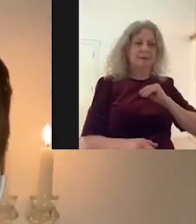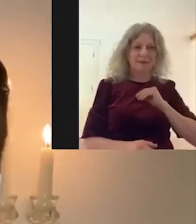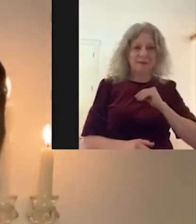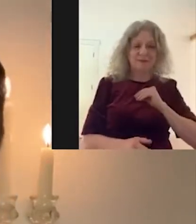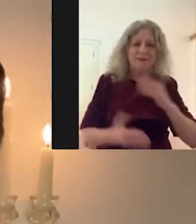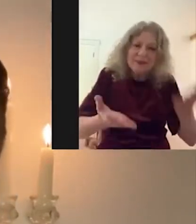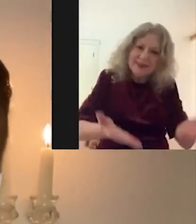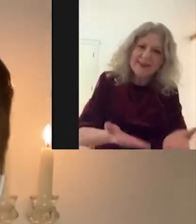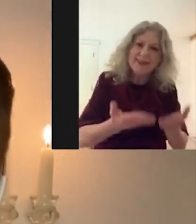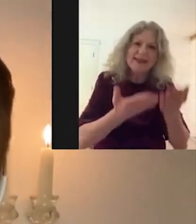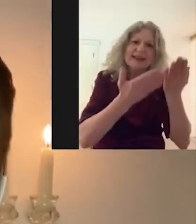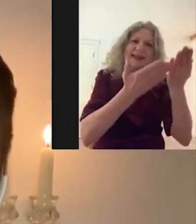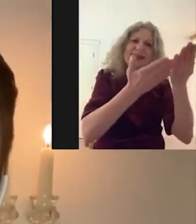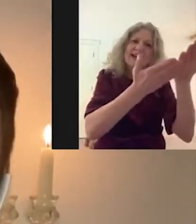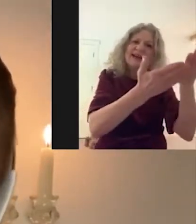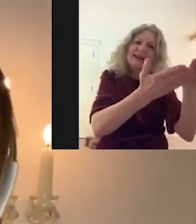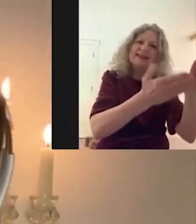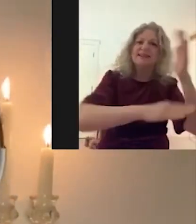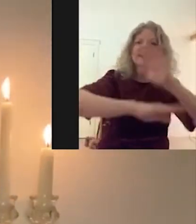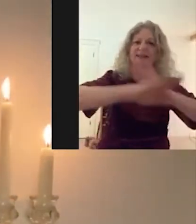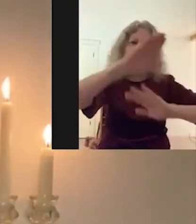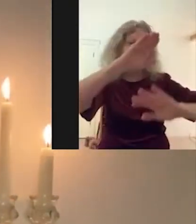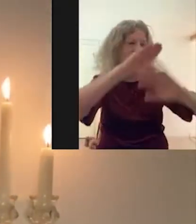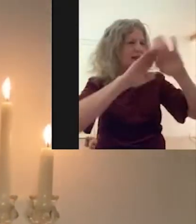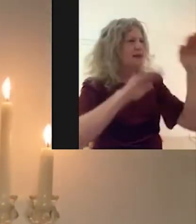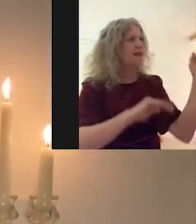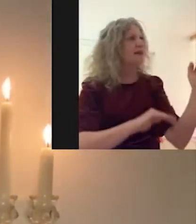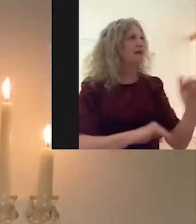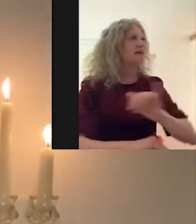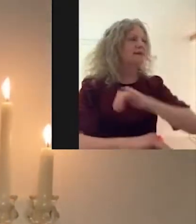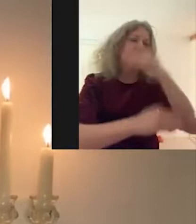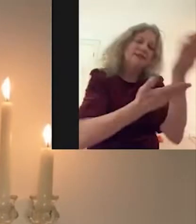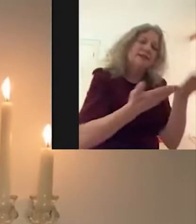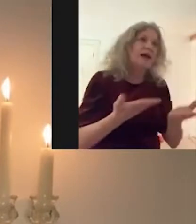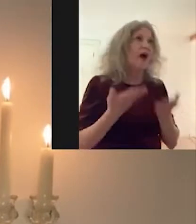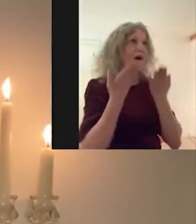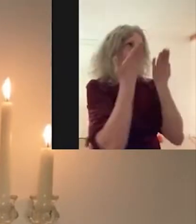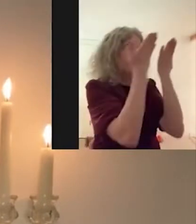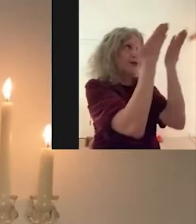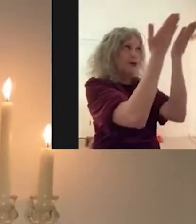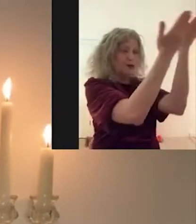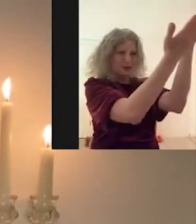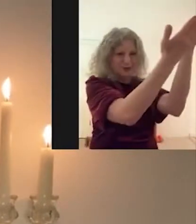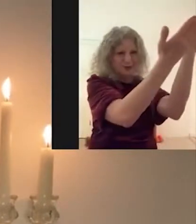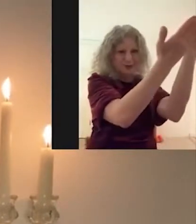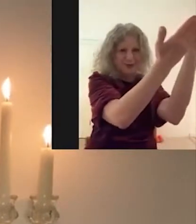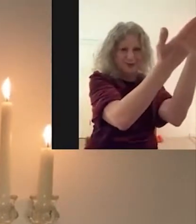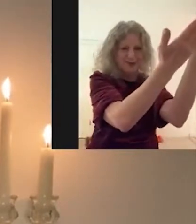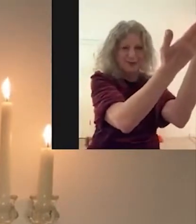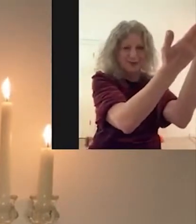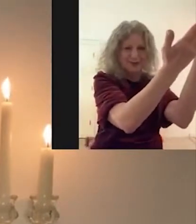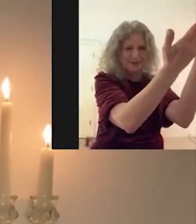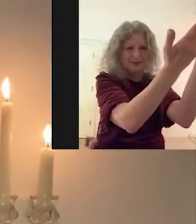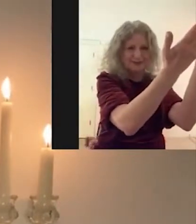up of my hands as an offering to you.